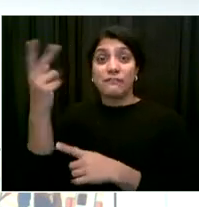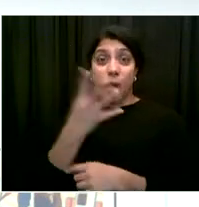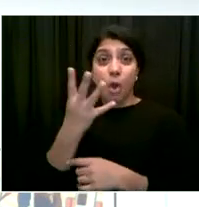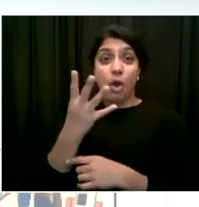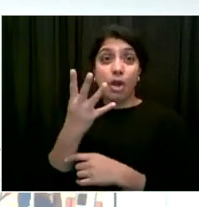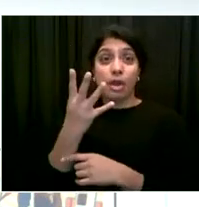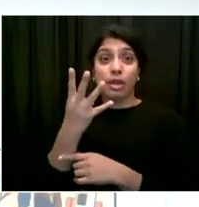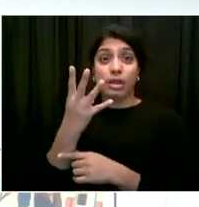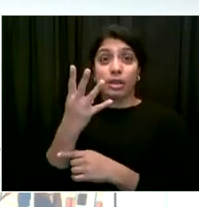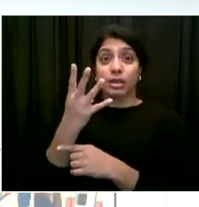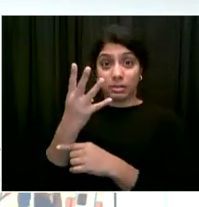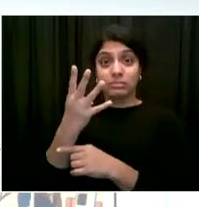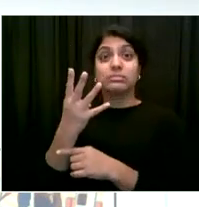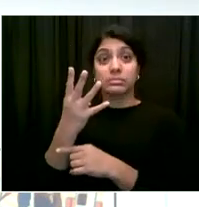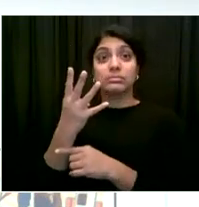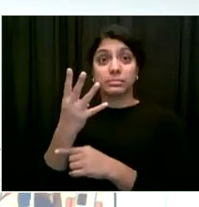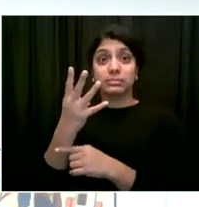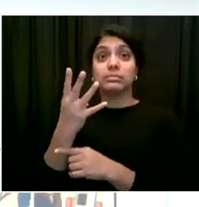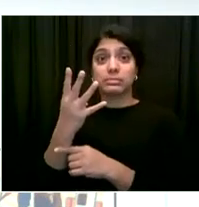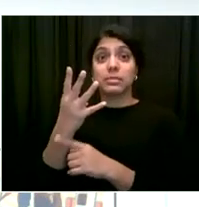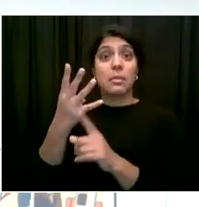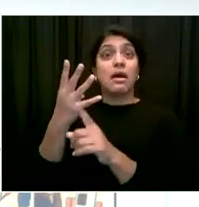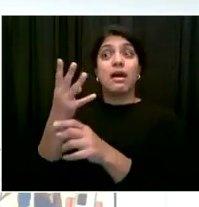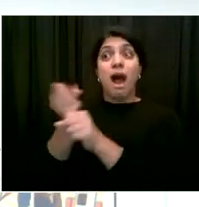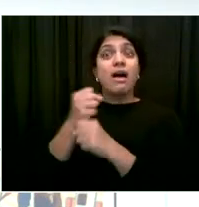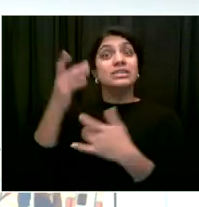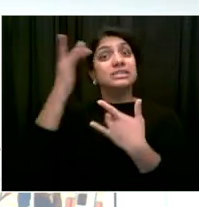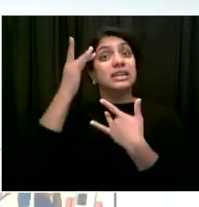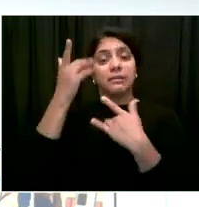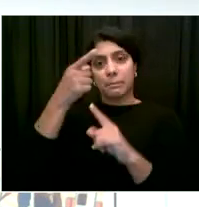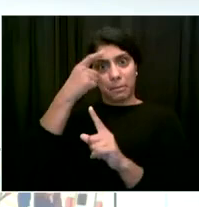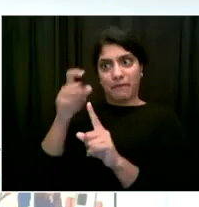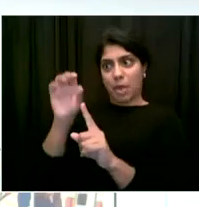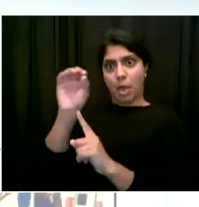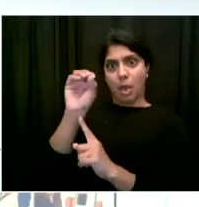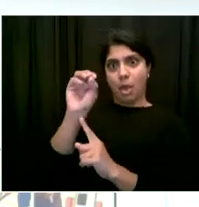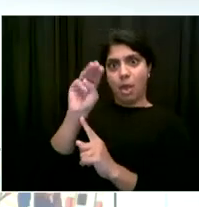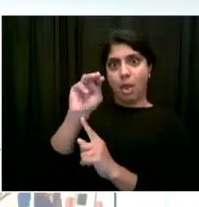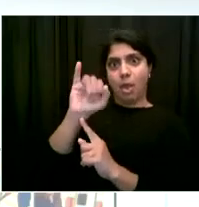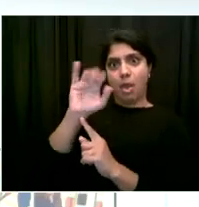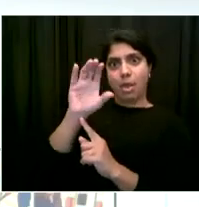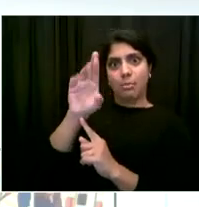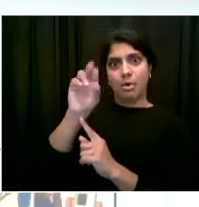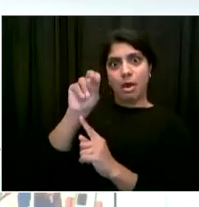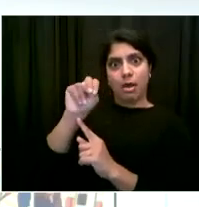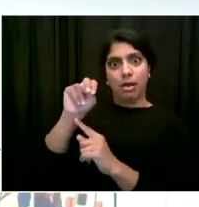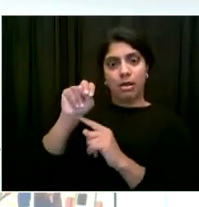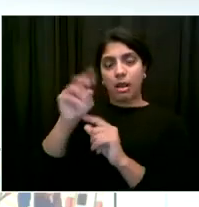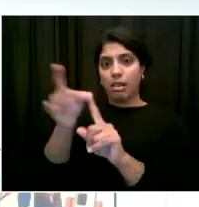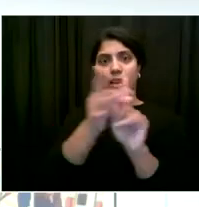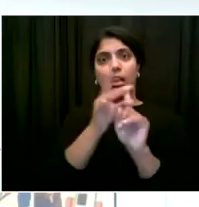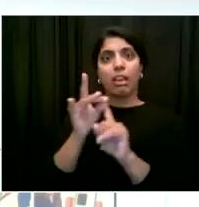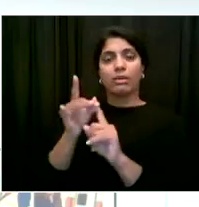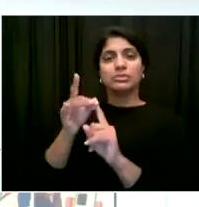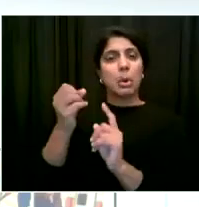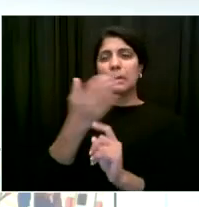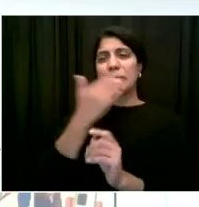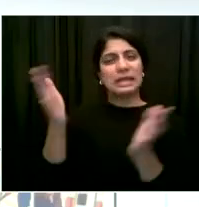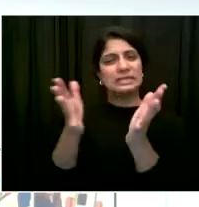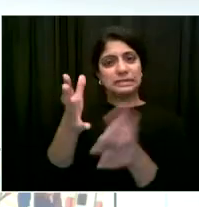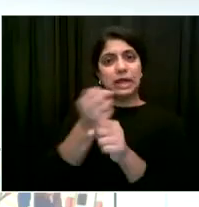or Moderna provides enhanced protection against both infection as well as disease related to